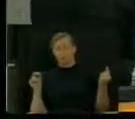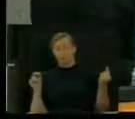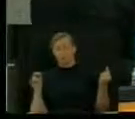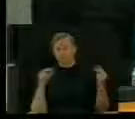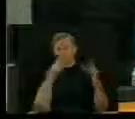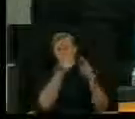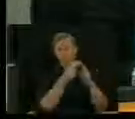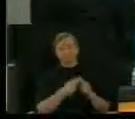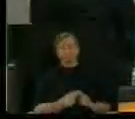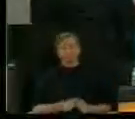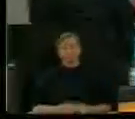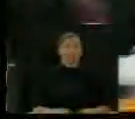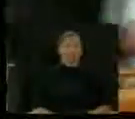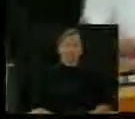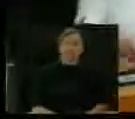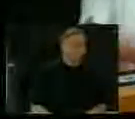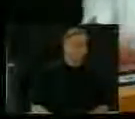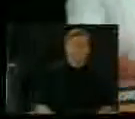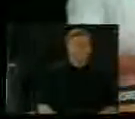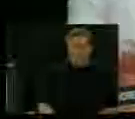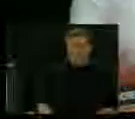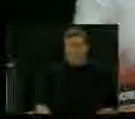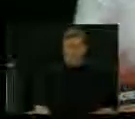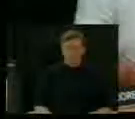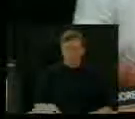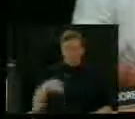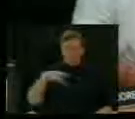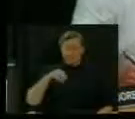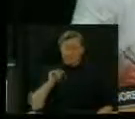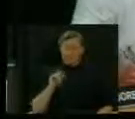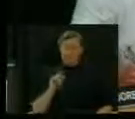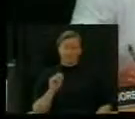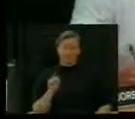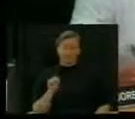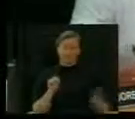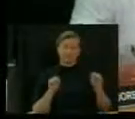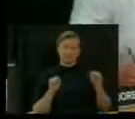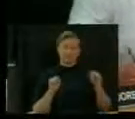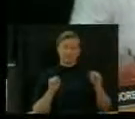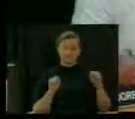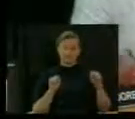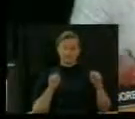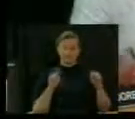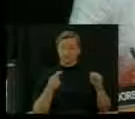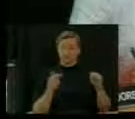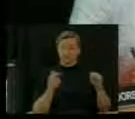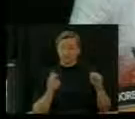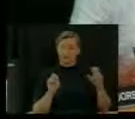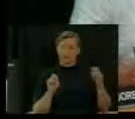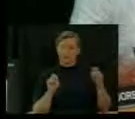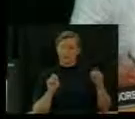all in favor say aye. Aye. Opposed, no. No. We'll do roll call, starting.